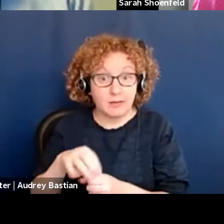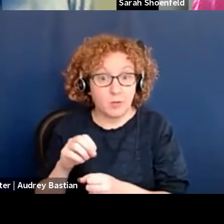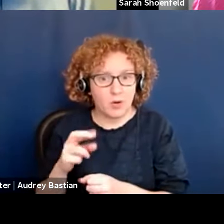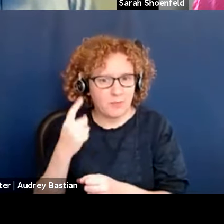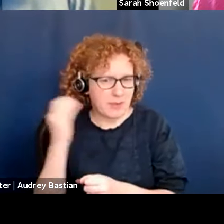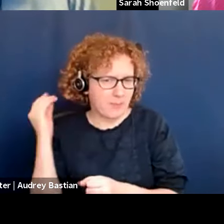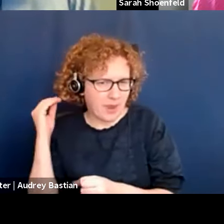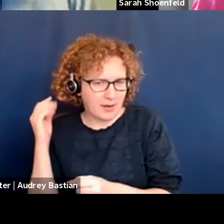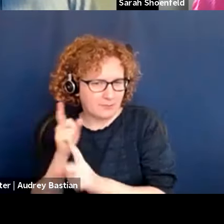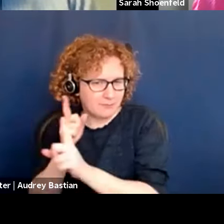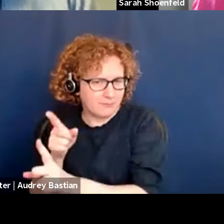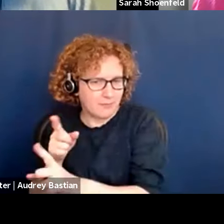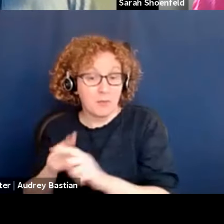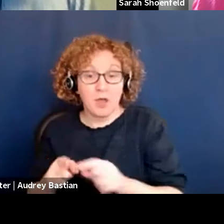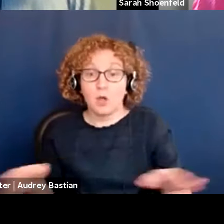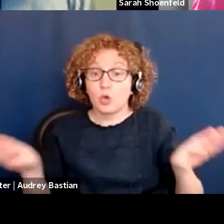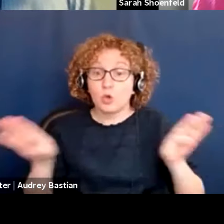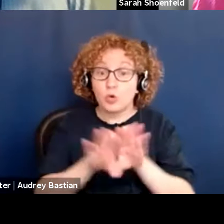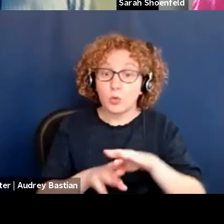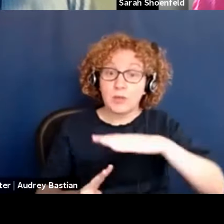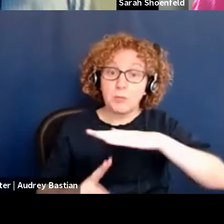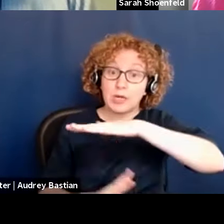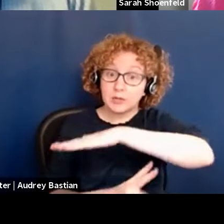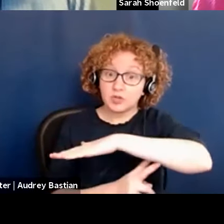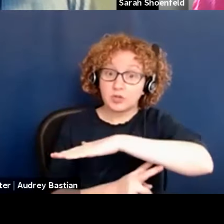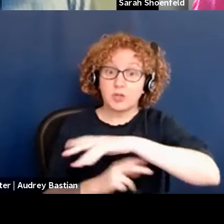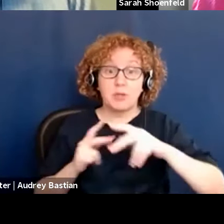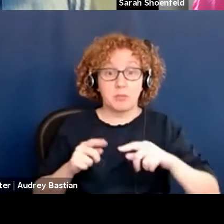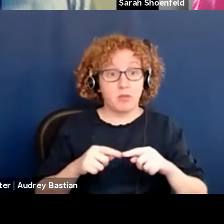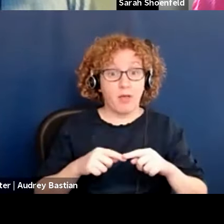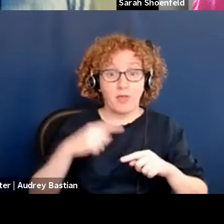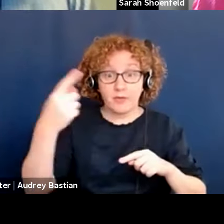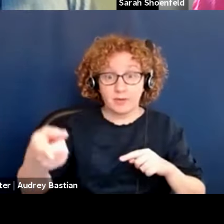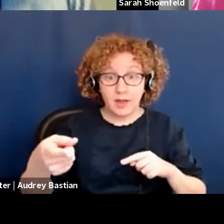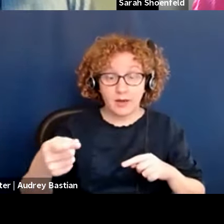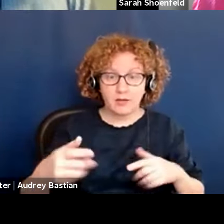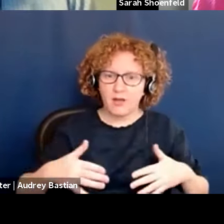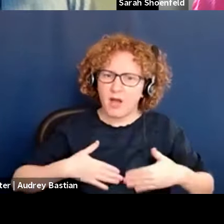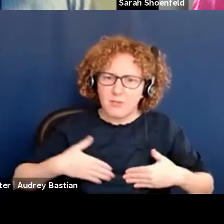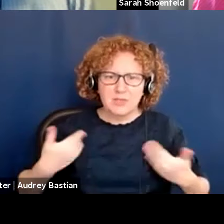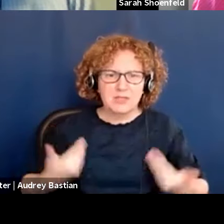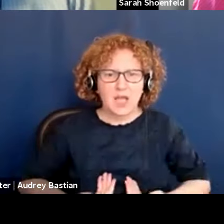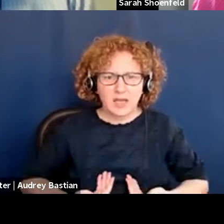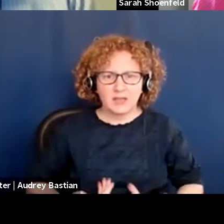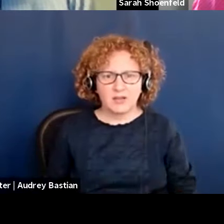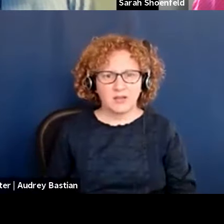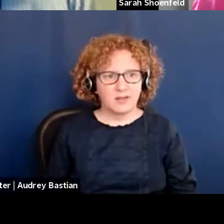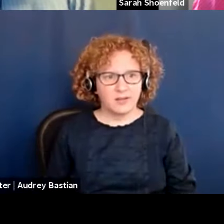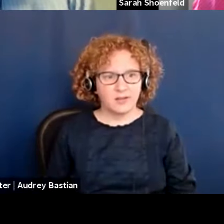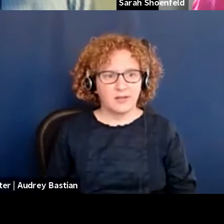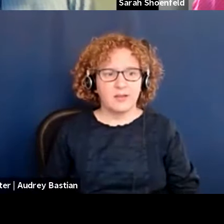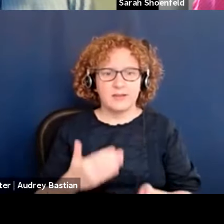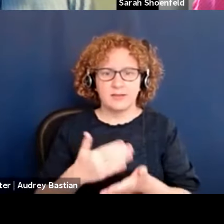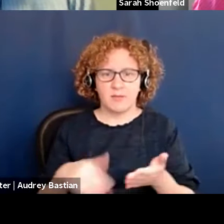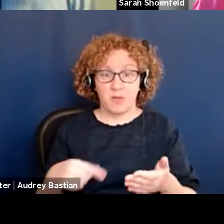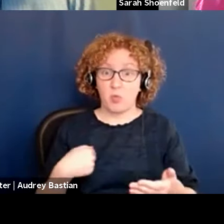mind. Well, when they closed the bridge, the people on the other side were so upset, some of them, and we